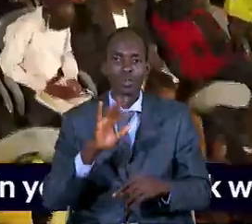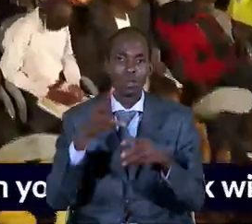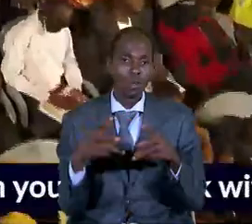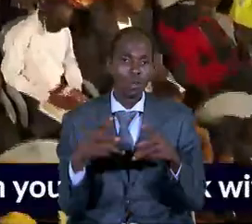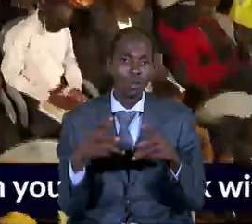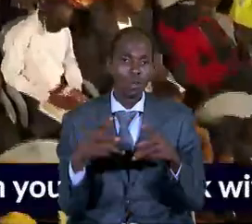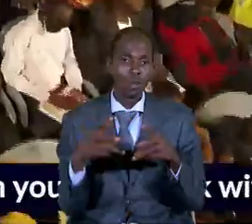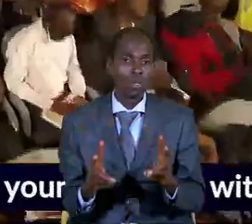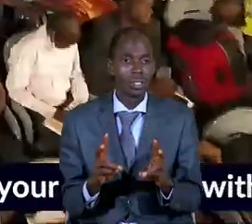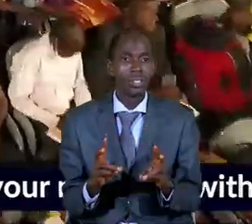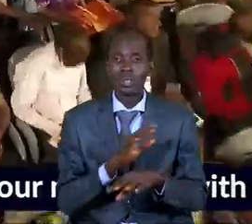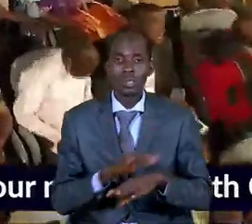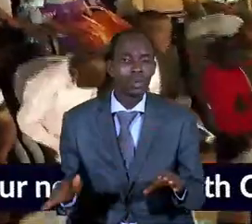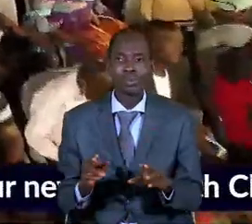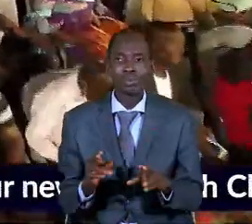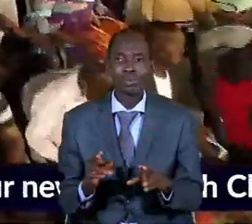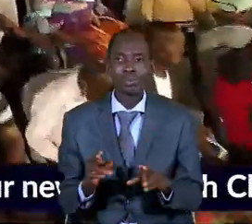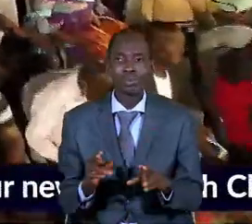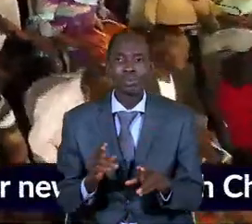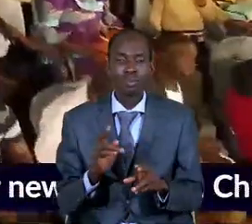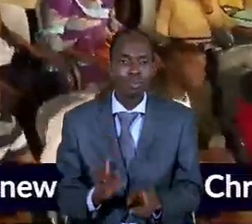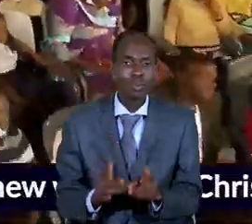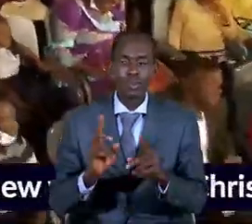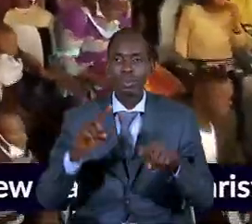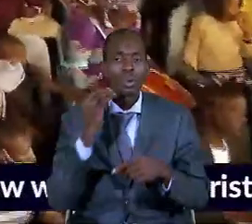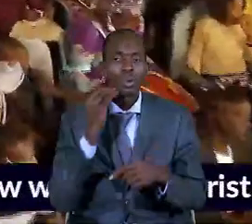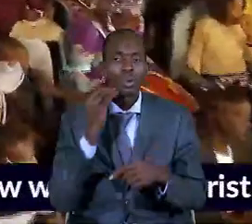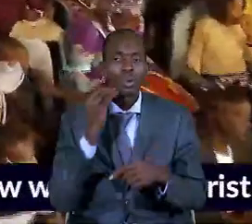Don't go home, don't go home, don't go home. The man of God is still coming.